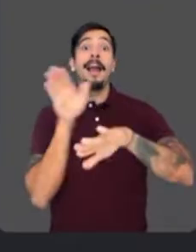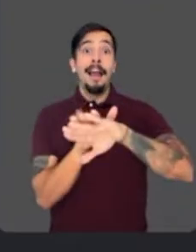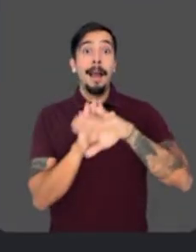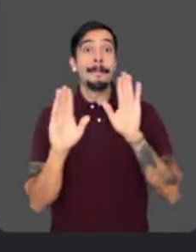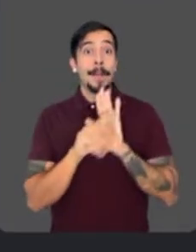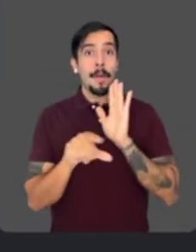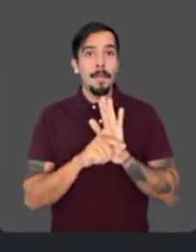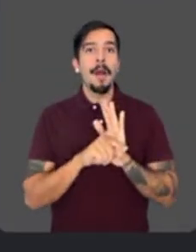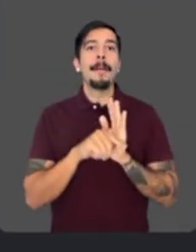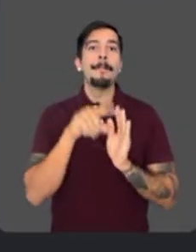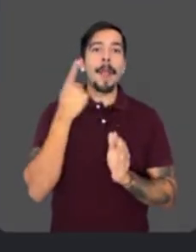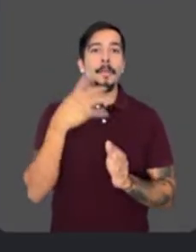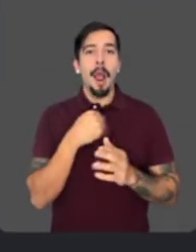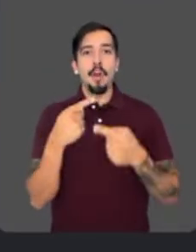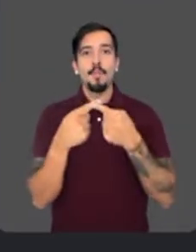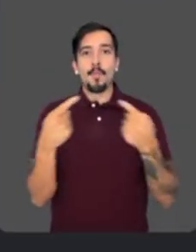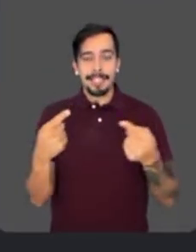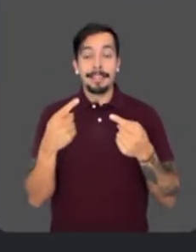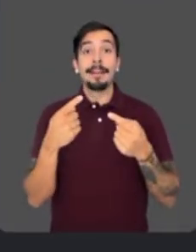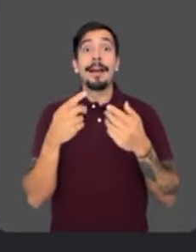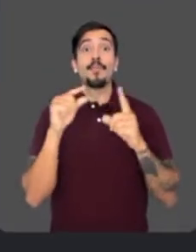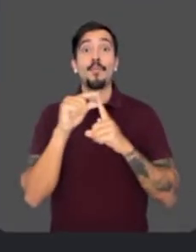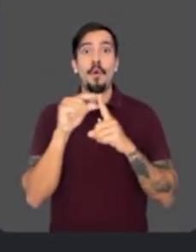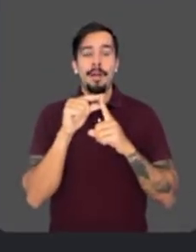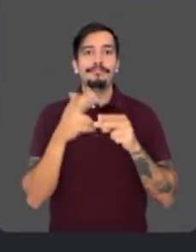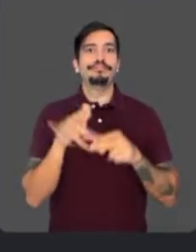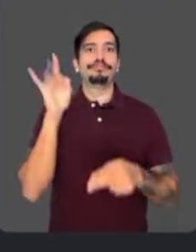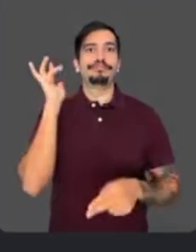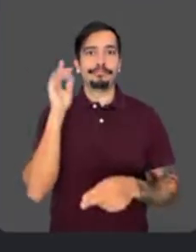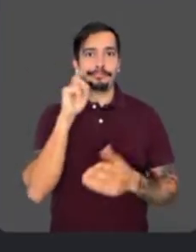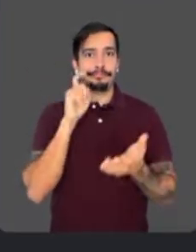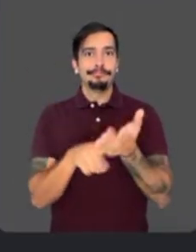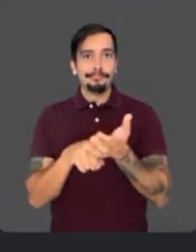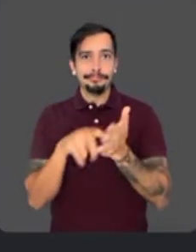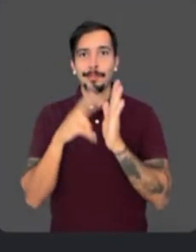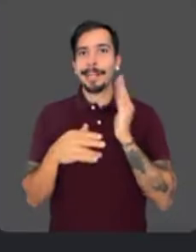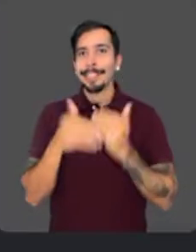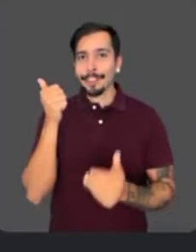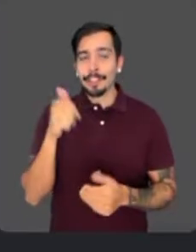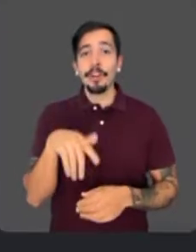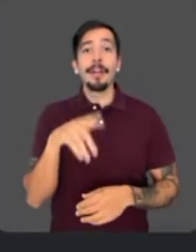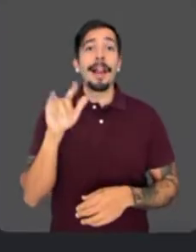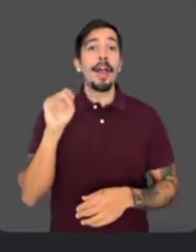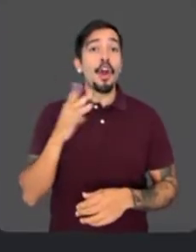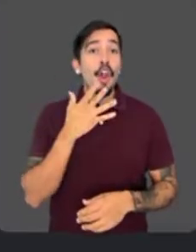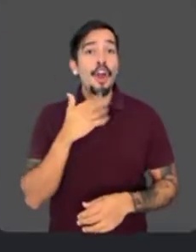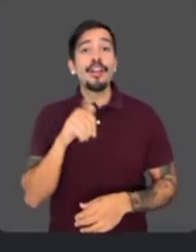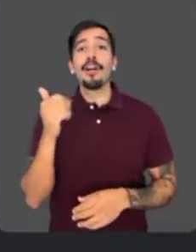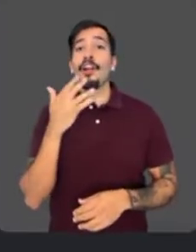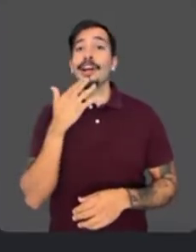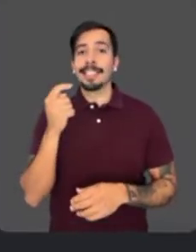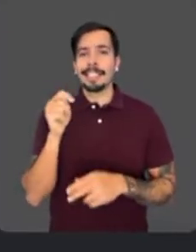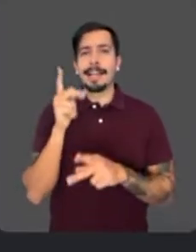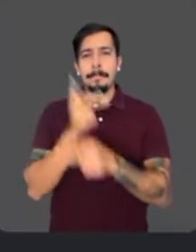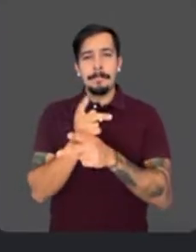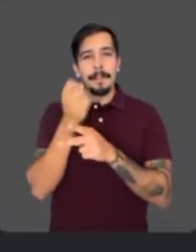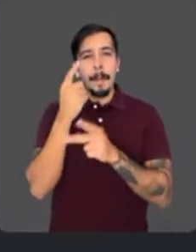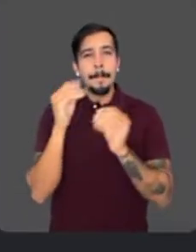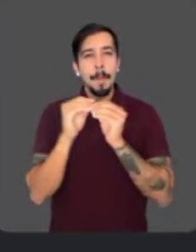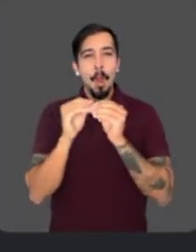subtle, contrasting black or white background to highlight the words. Link colors and other colored text are preserved with